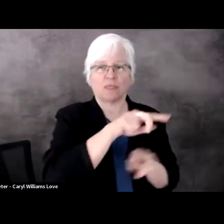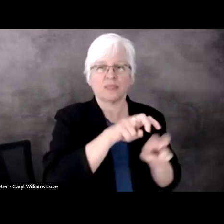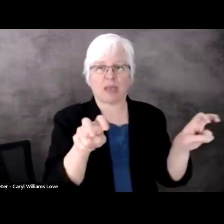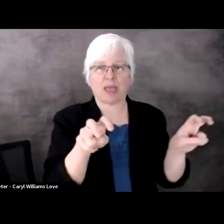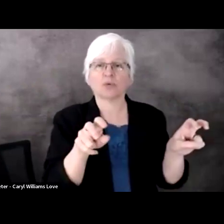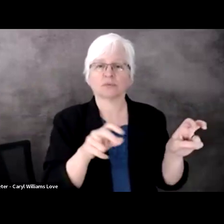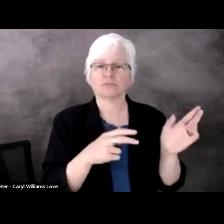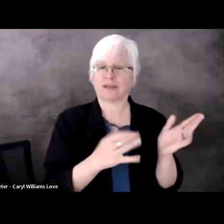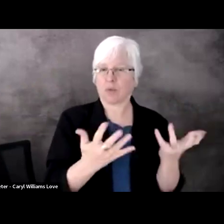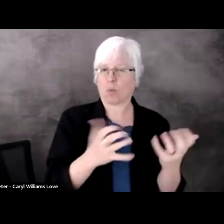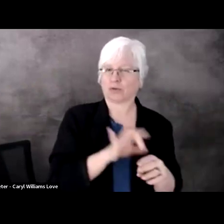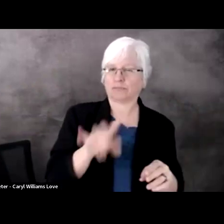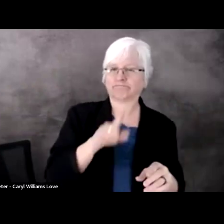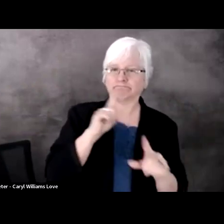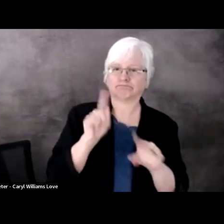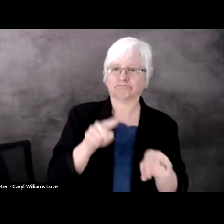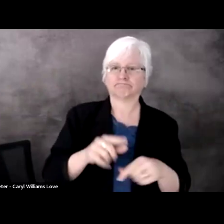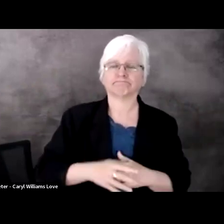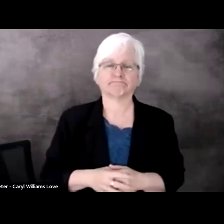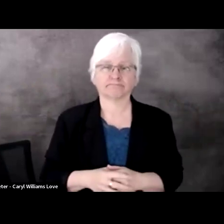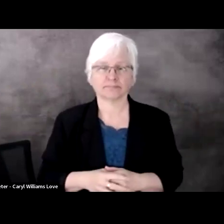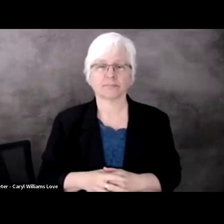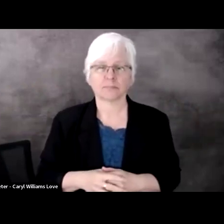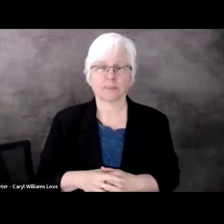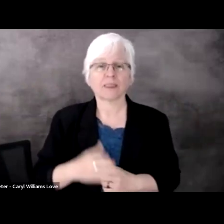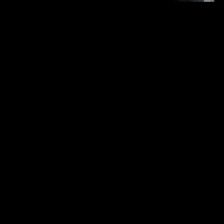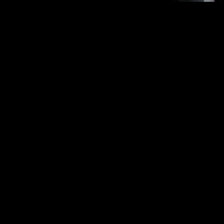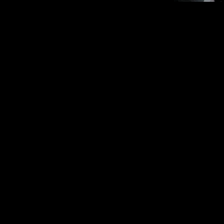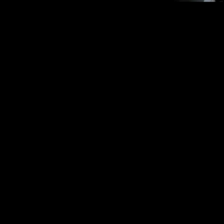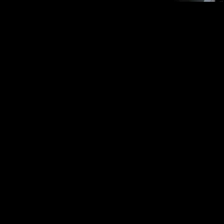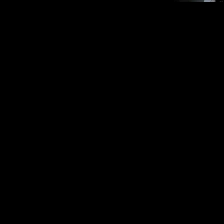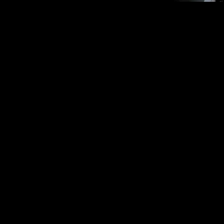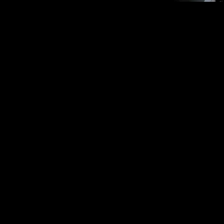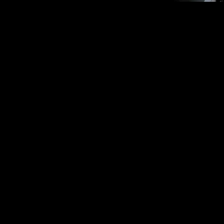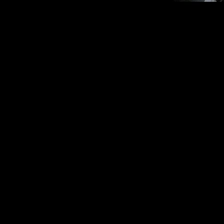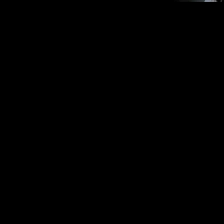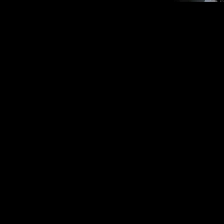would want to share later on. So thank you, everyone. We'll see you at 1:10.